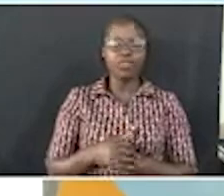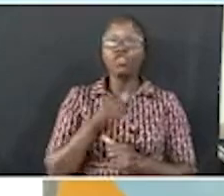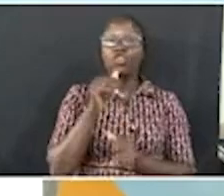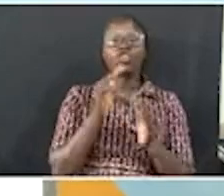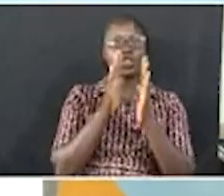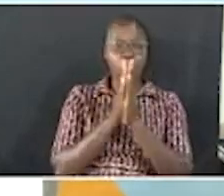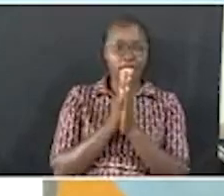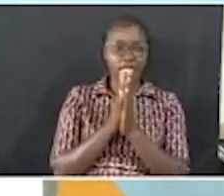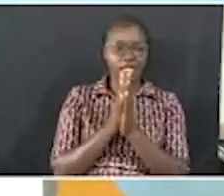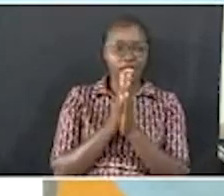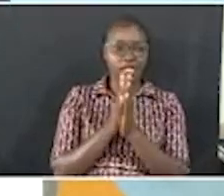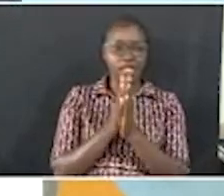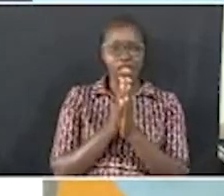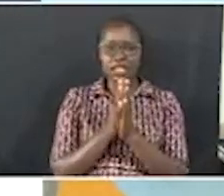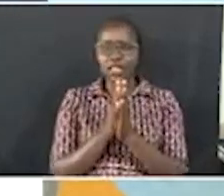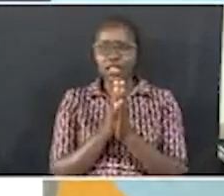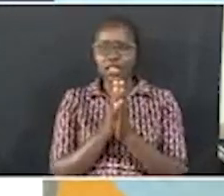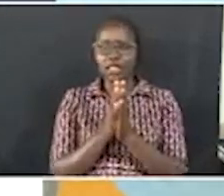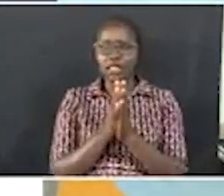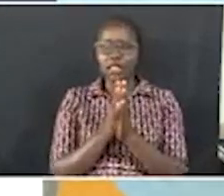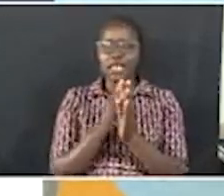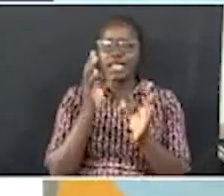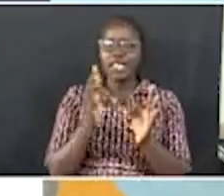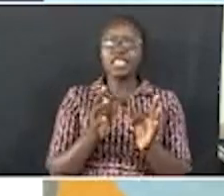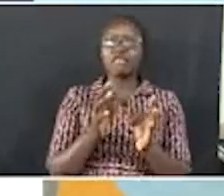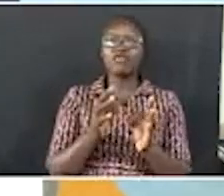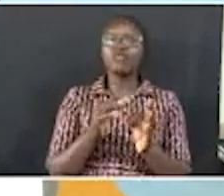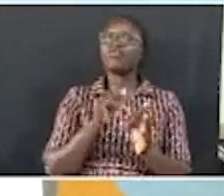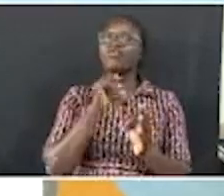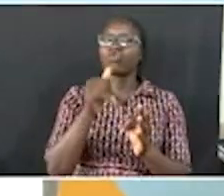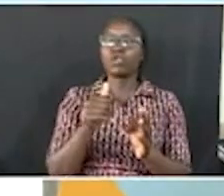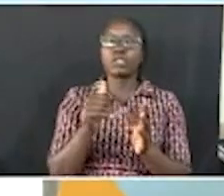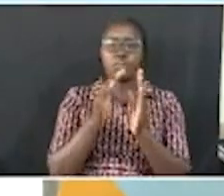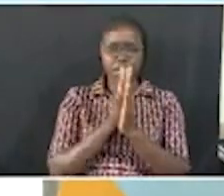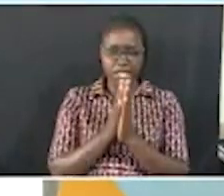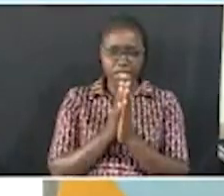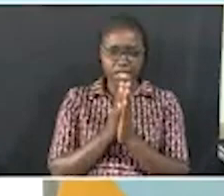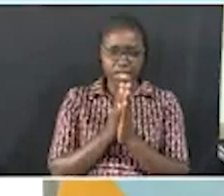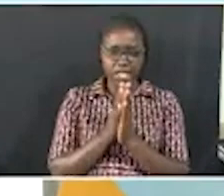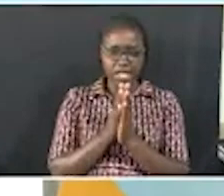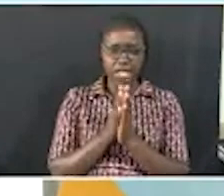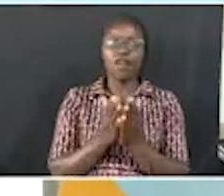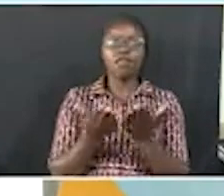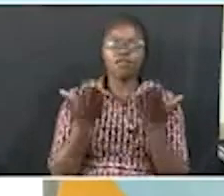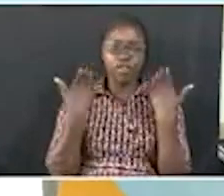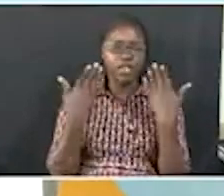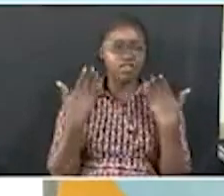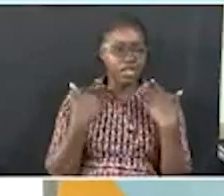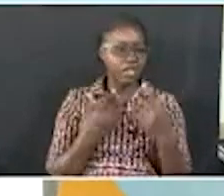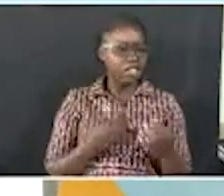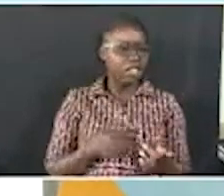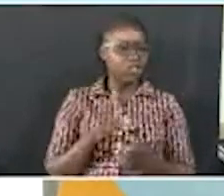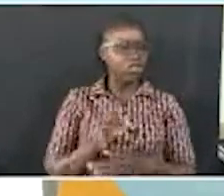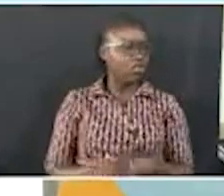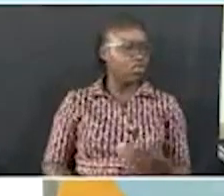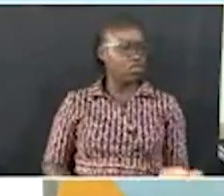Don't pray if you won't pray all the way.